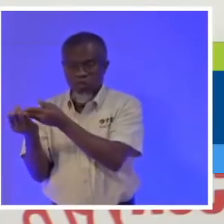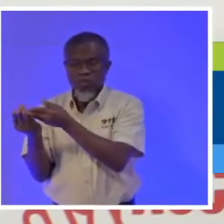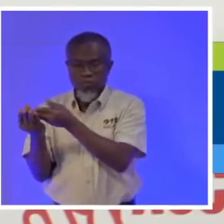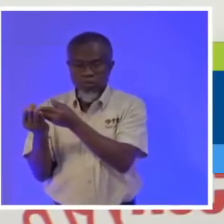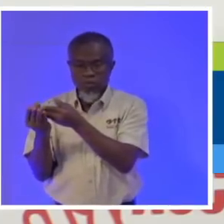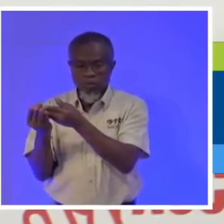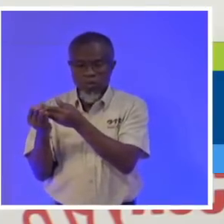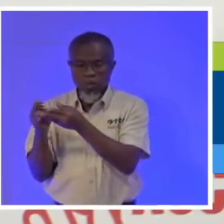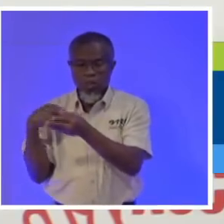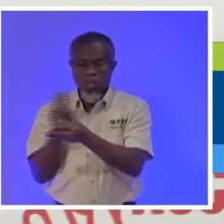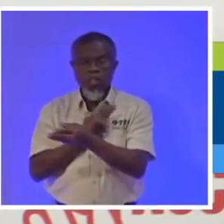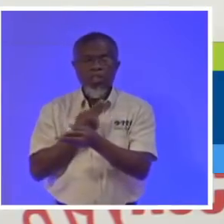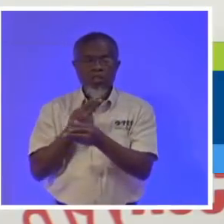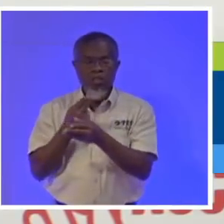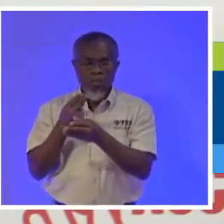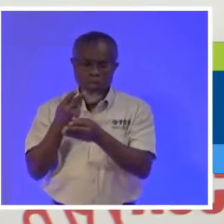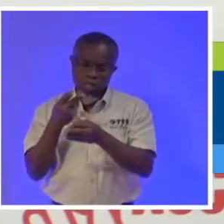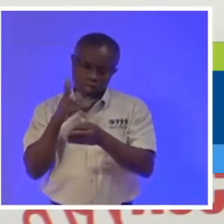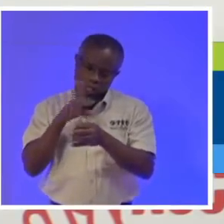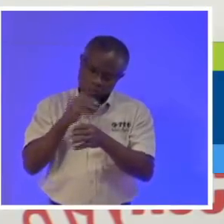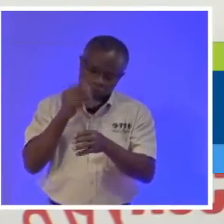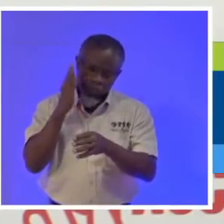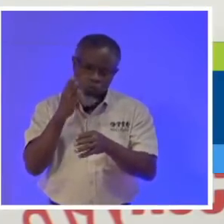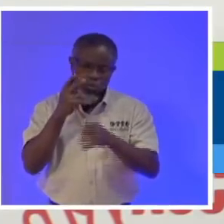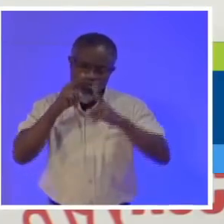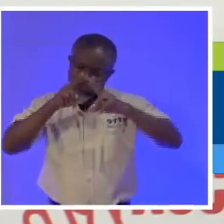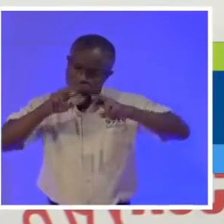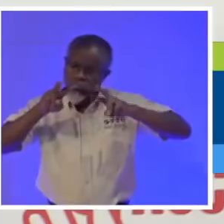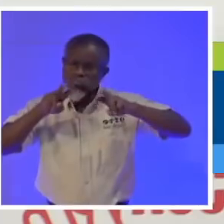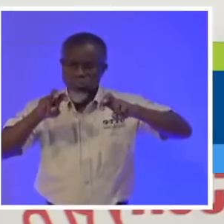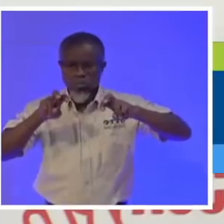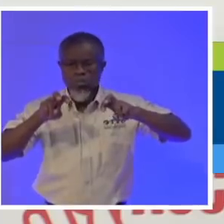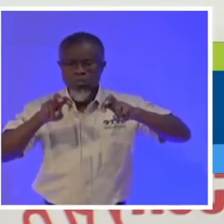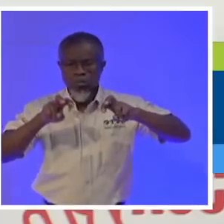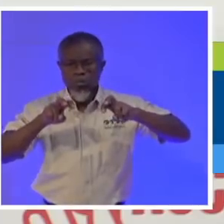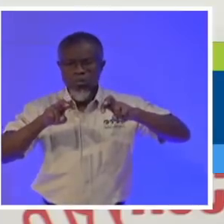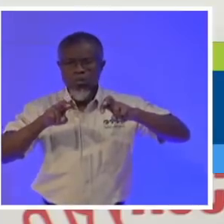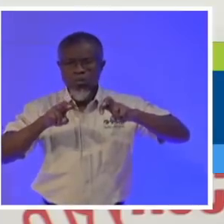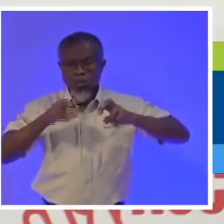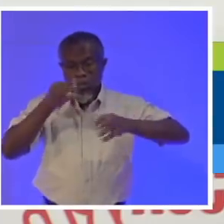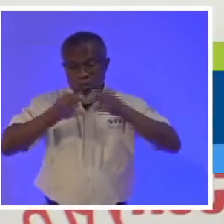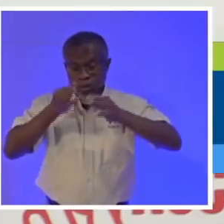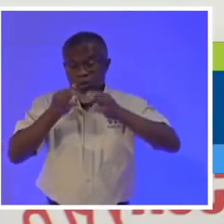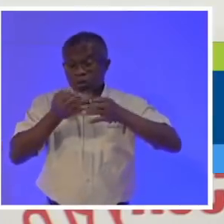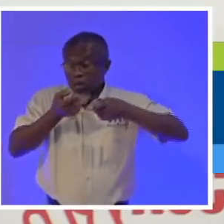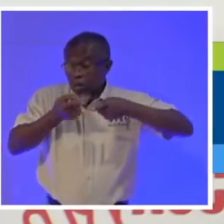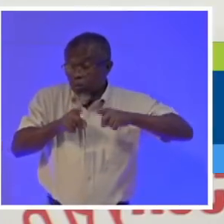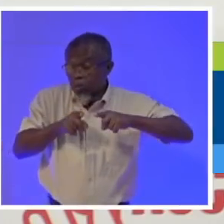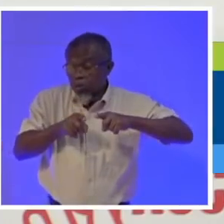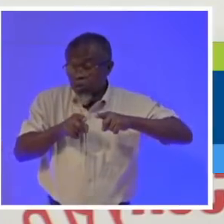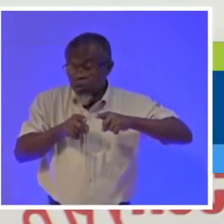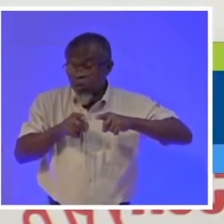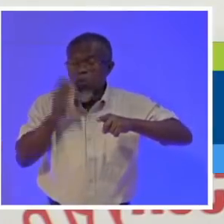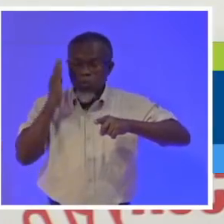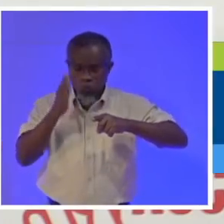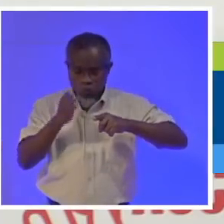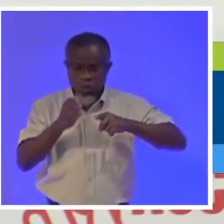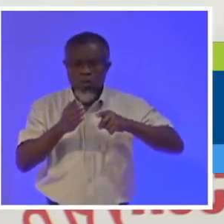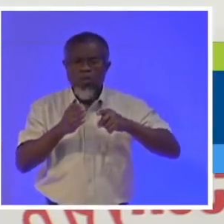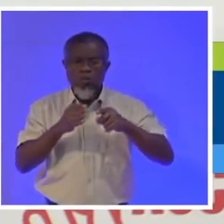Corporate Communications Division, then you're free to do so, and any such information will be followed up and investigated